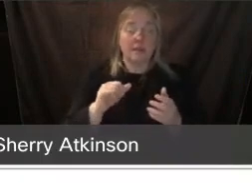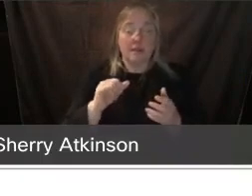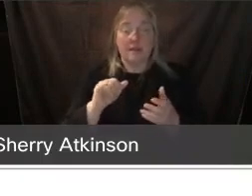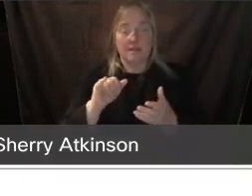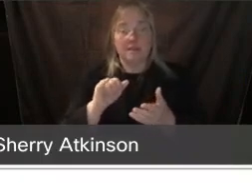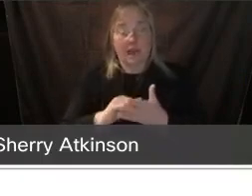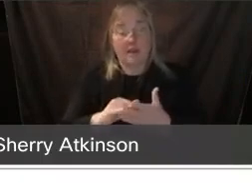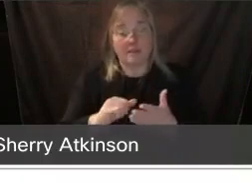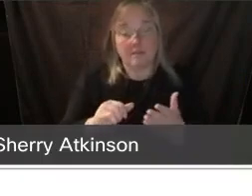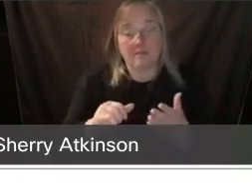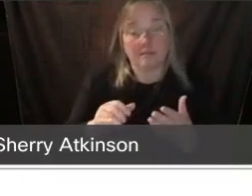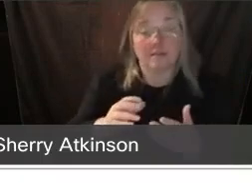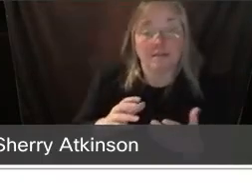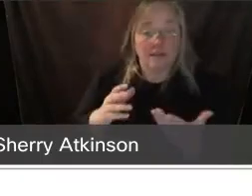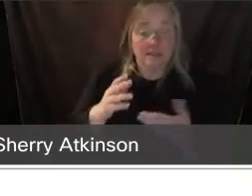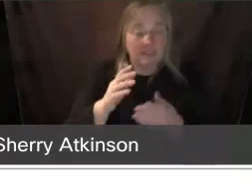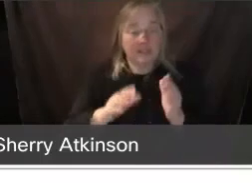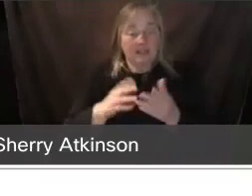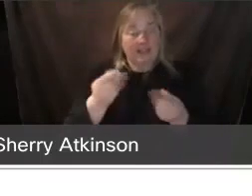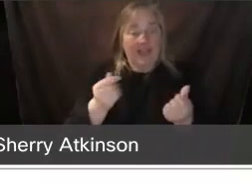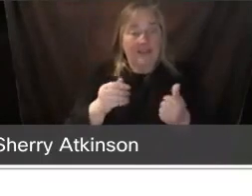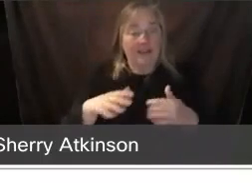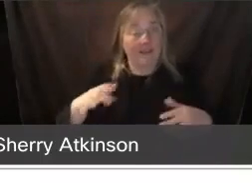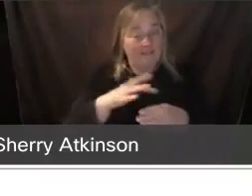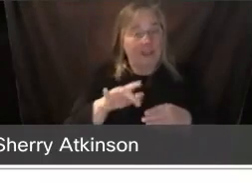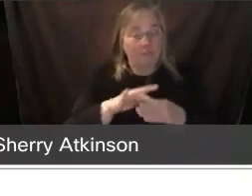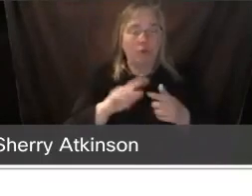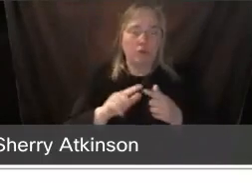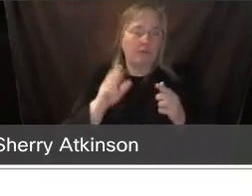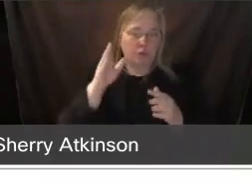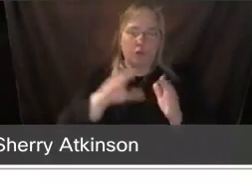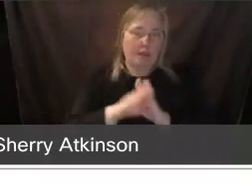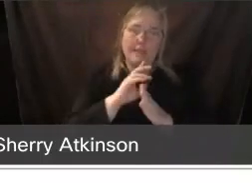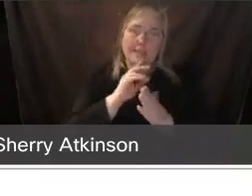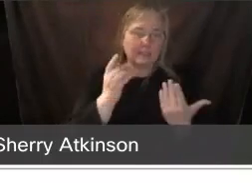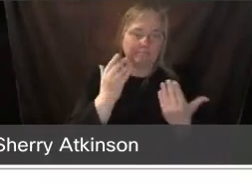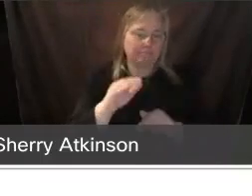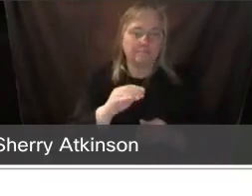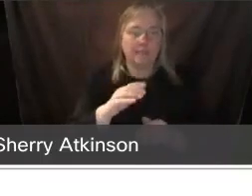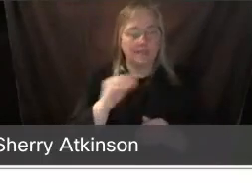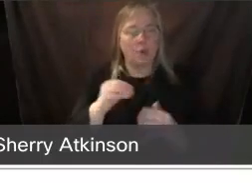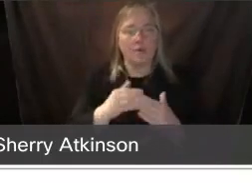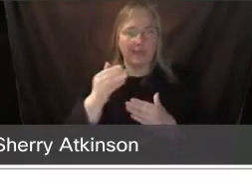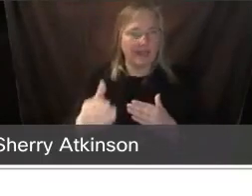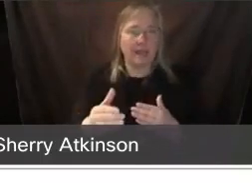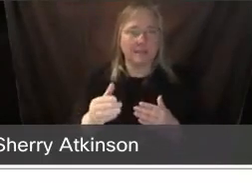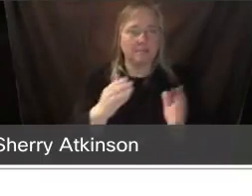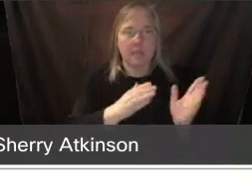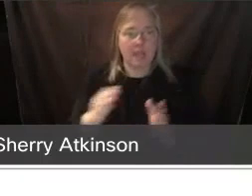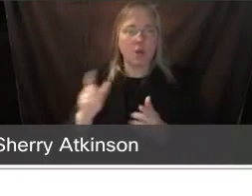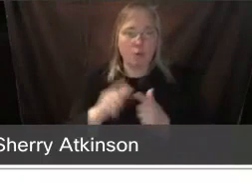is in short supply. So we do face challenges, and the next general plan will largely be focusing on